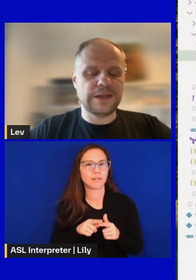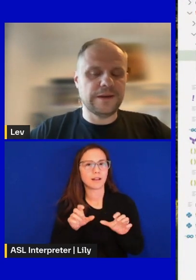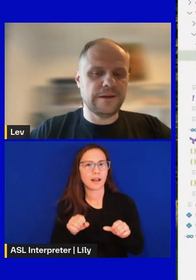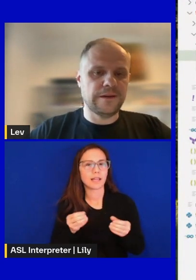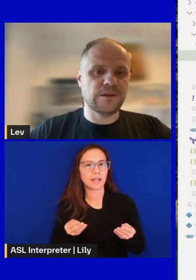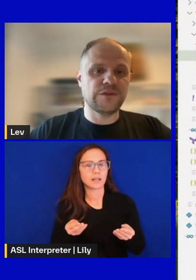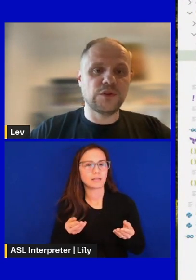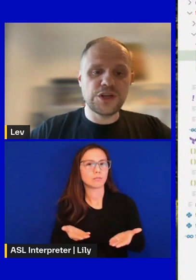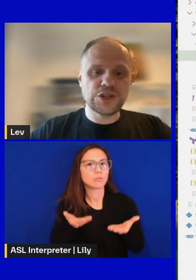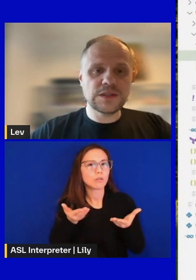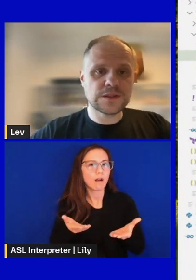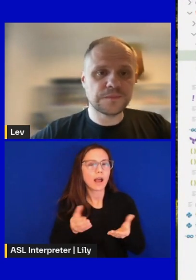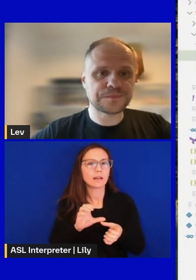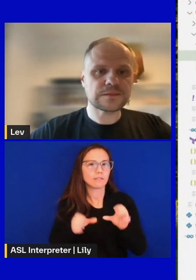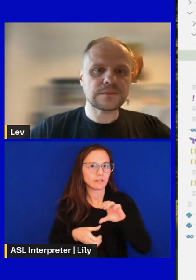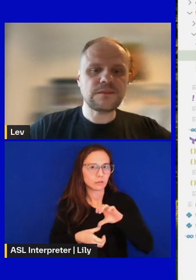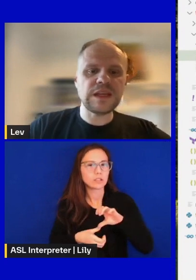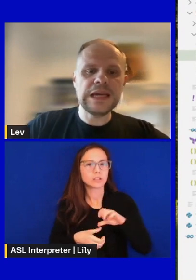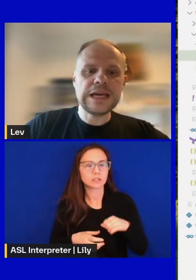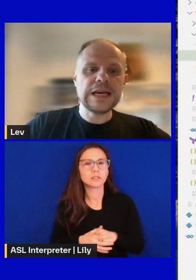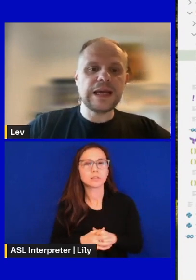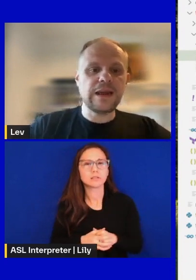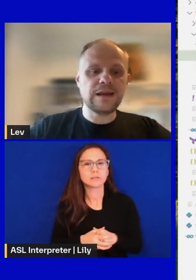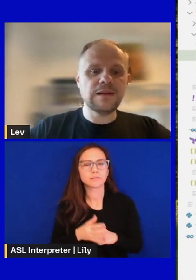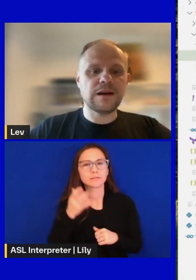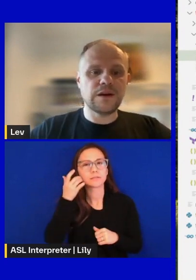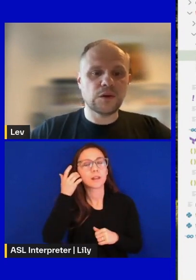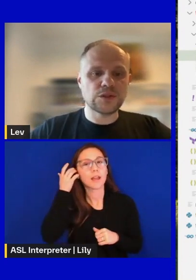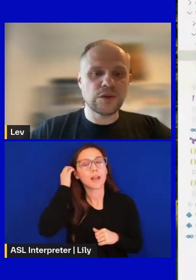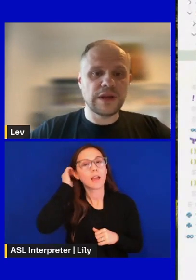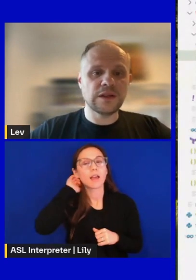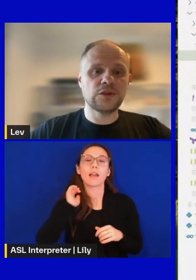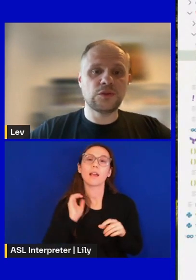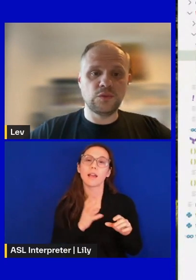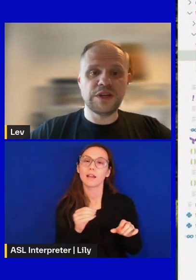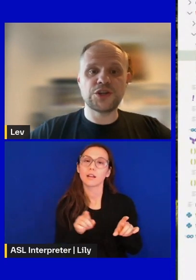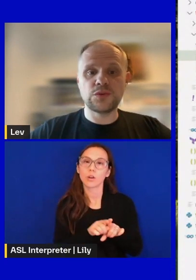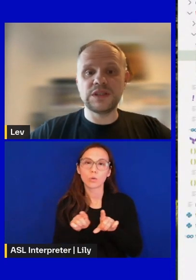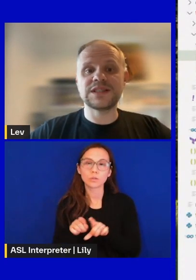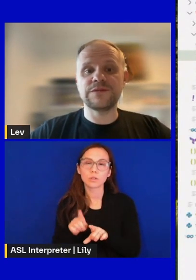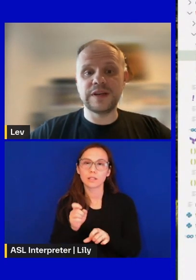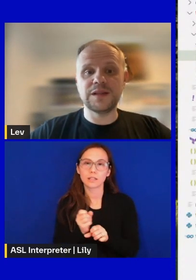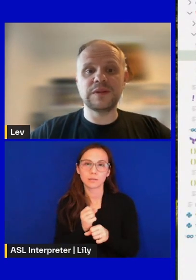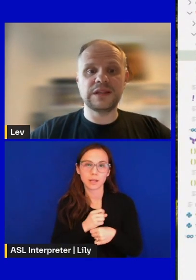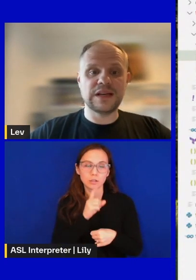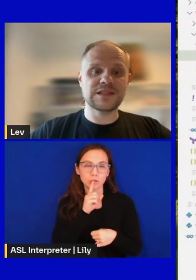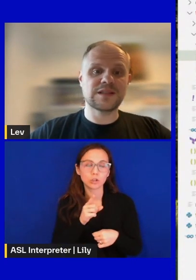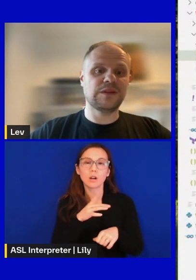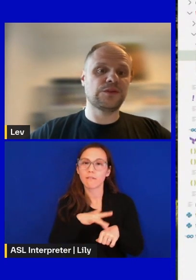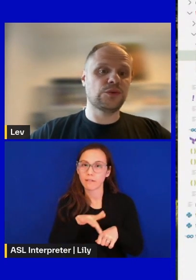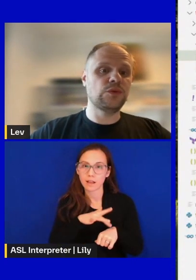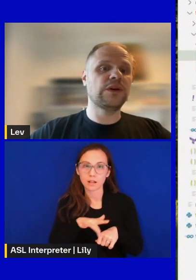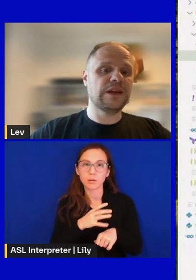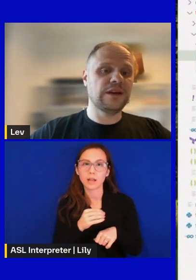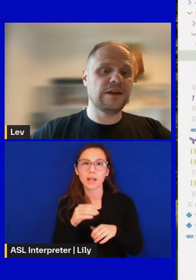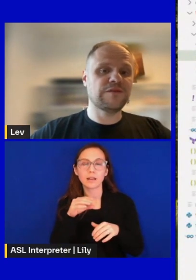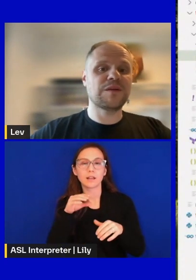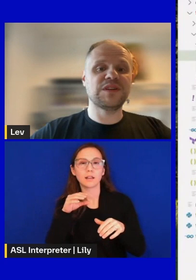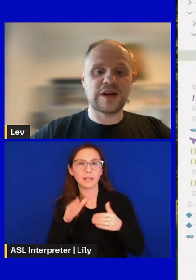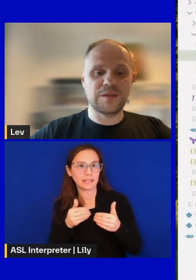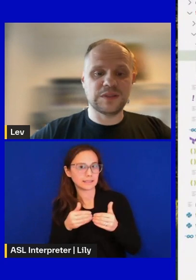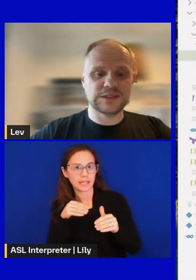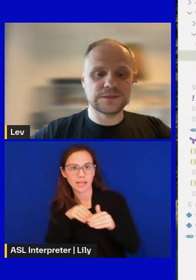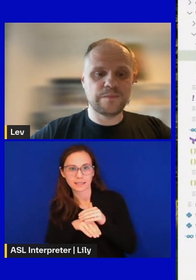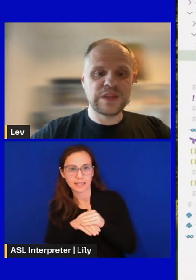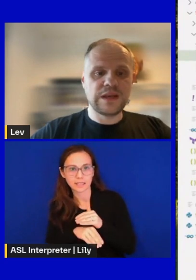those configurations. And I also had to make sure it's available and accessible through